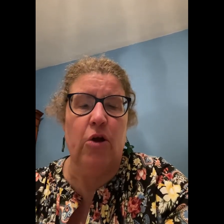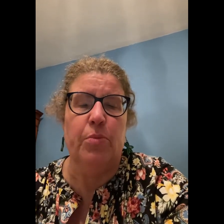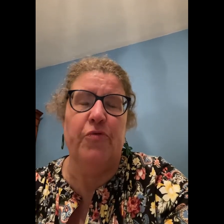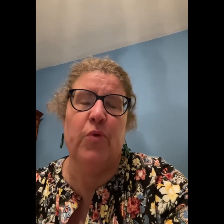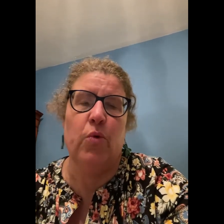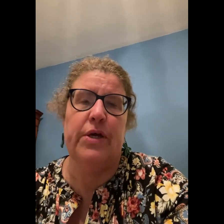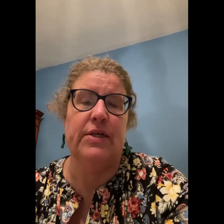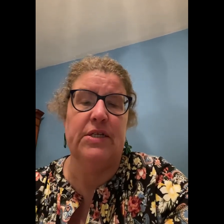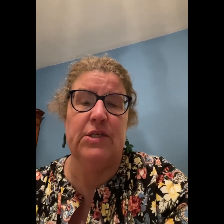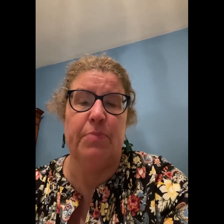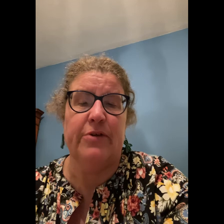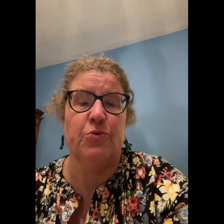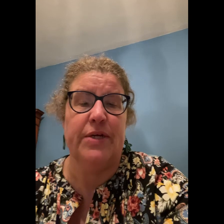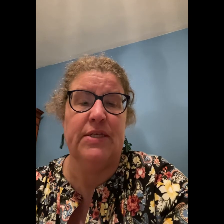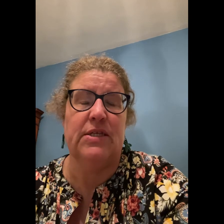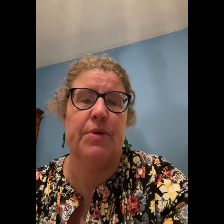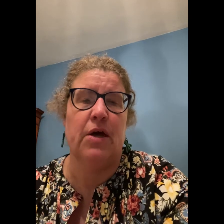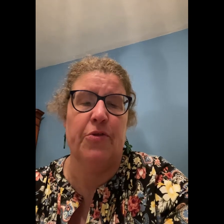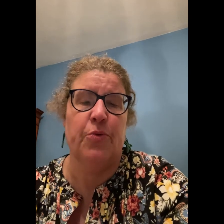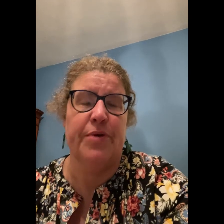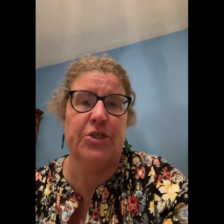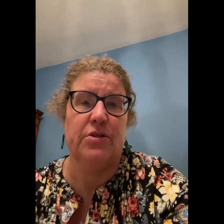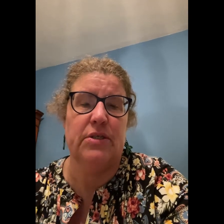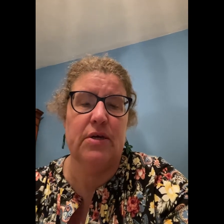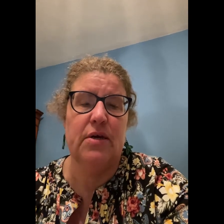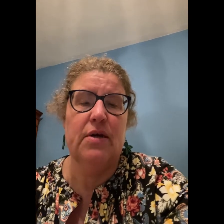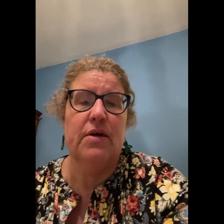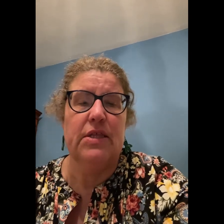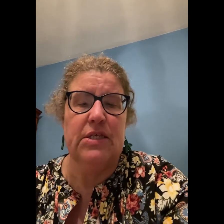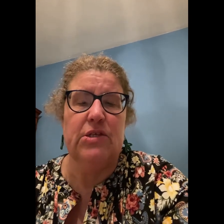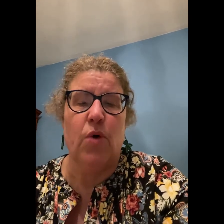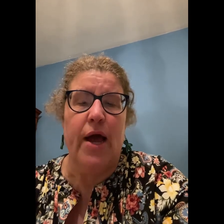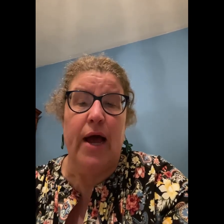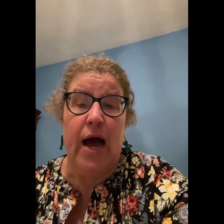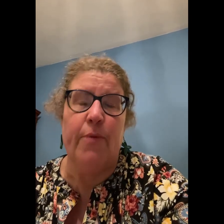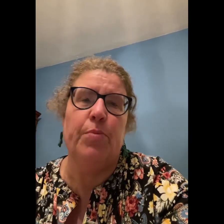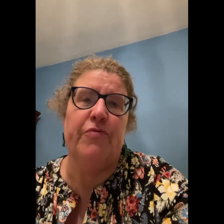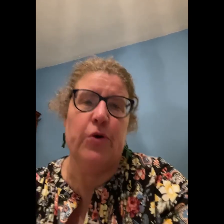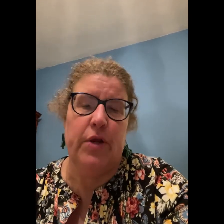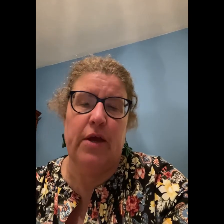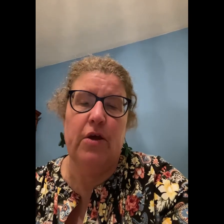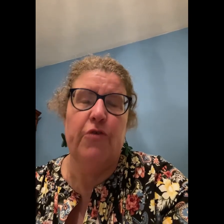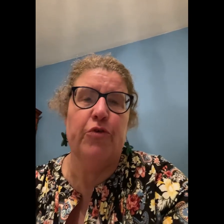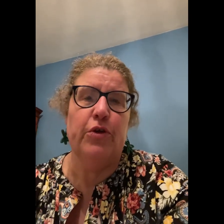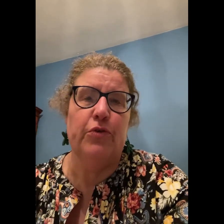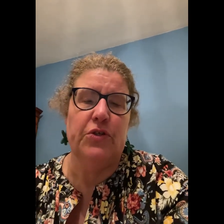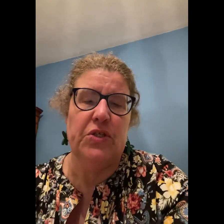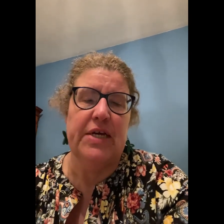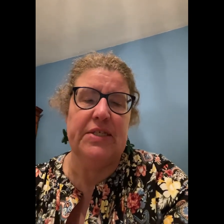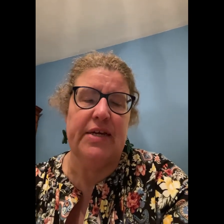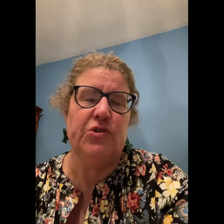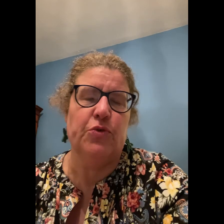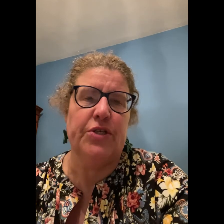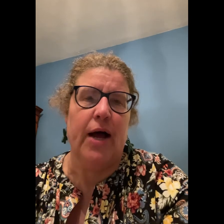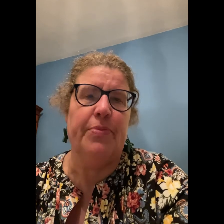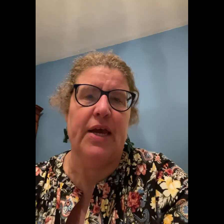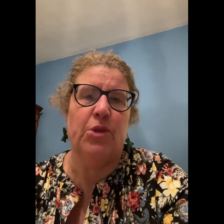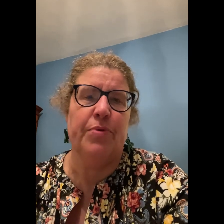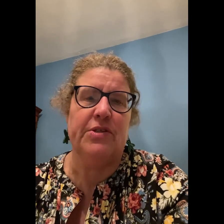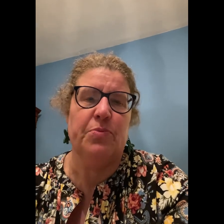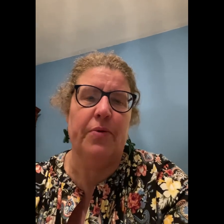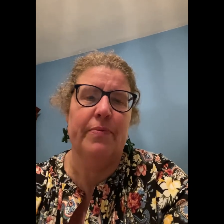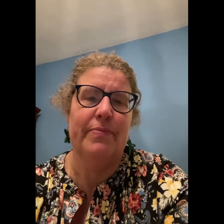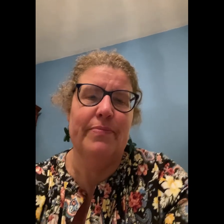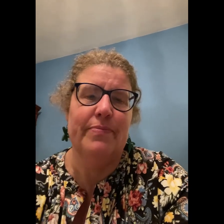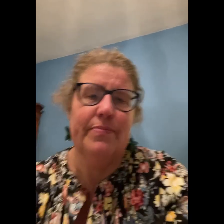held accountable for working to dismantle racism and other oppressions. This is why I will be voting for UUCSS to adopt the